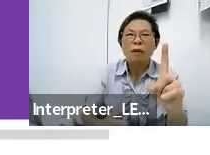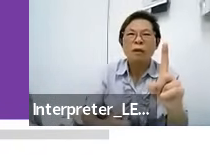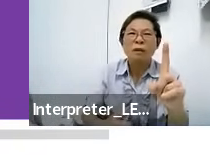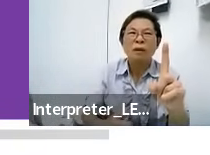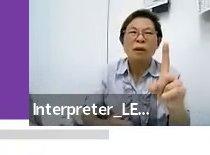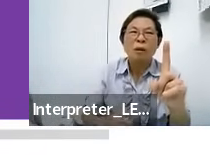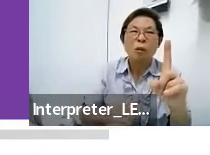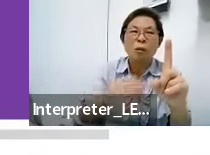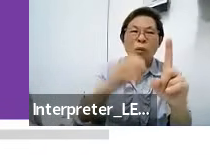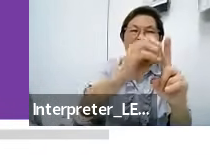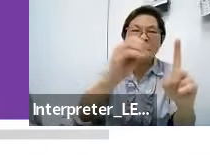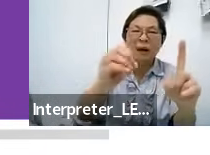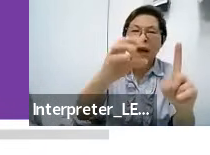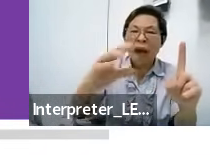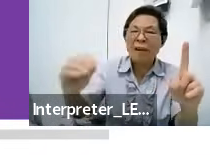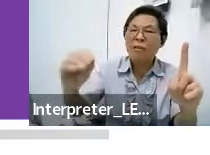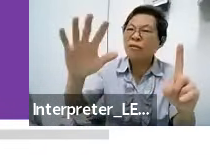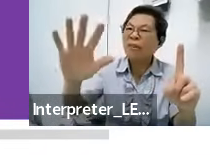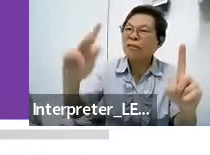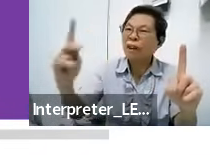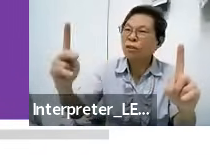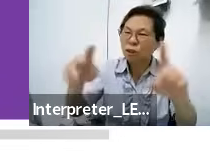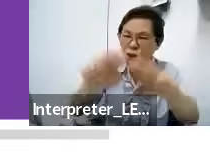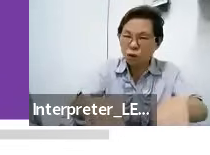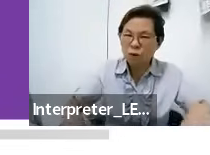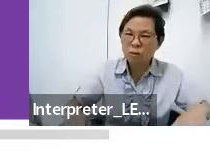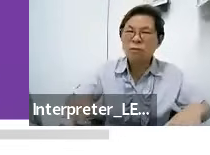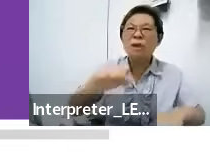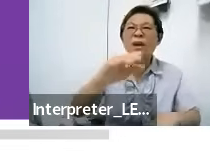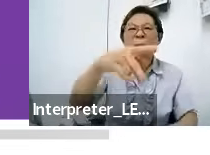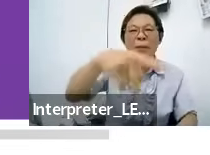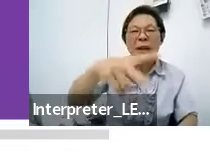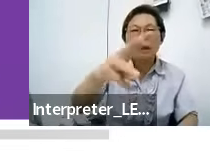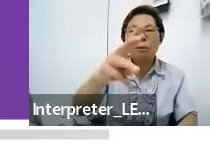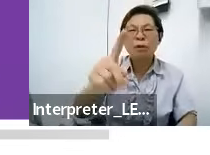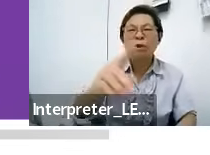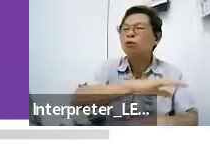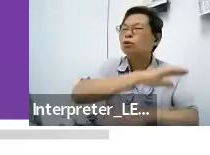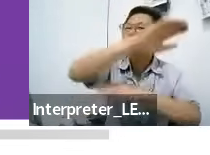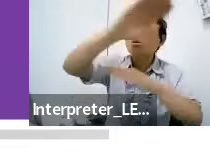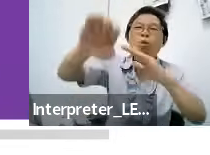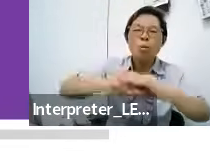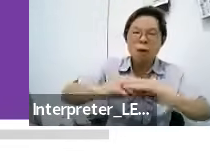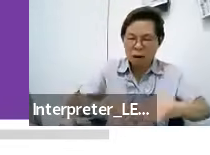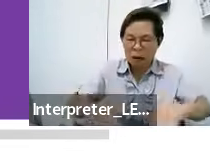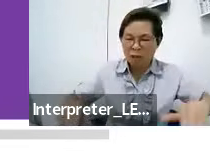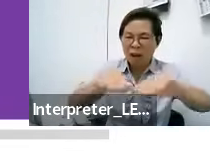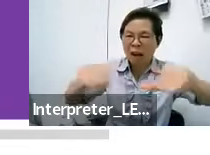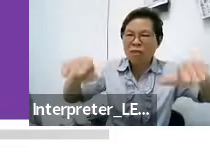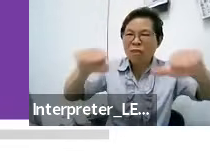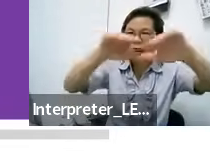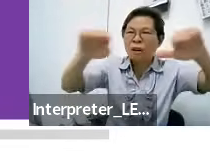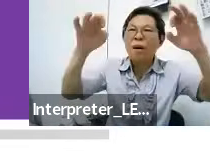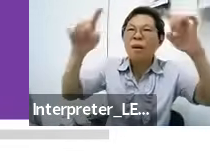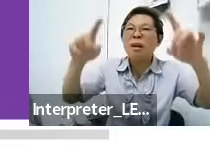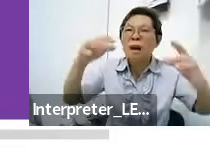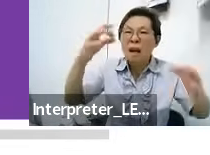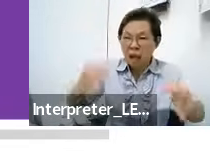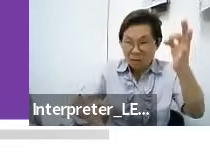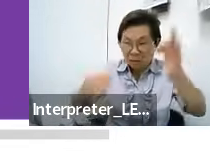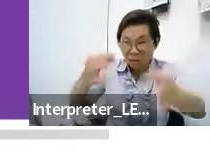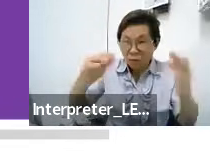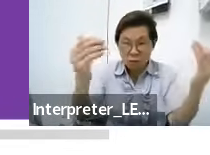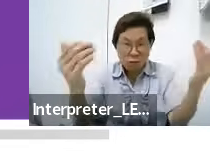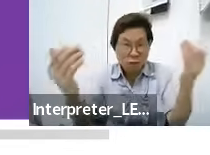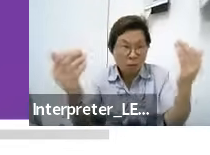105,000 children with disabilities from all levels of education. So if we compare this value with